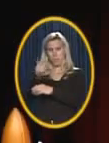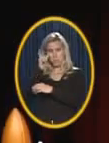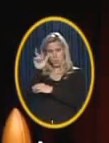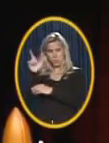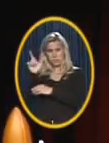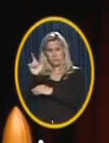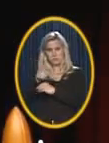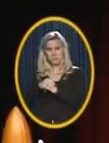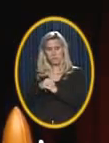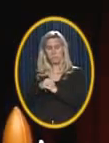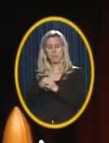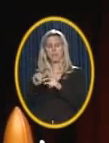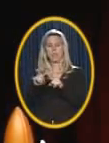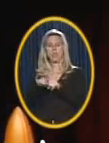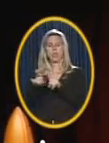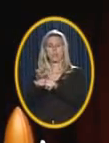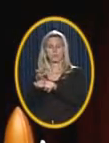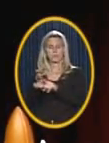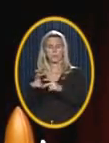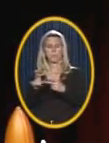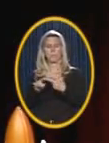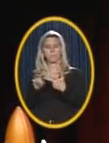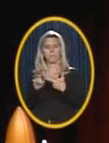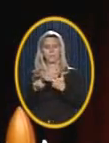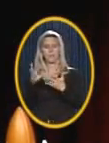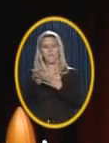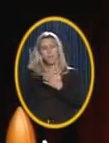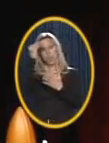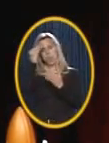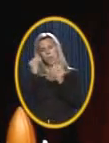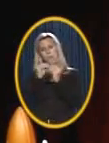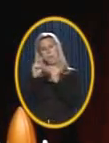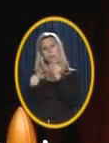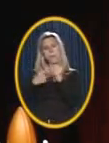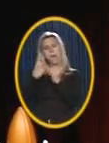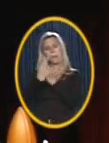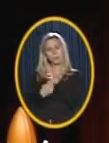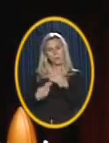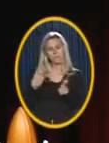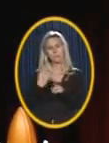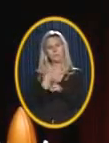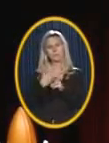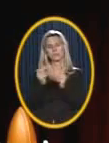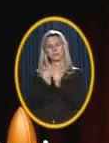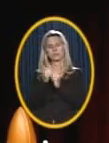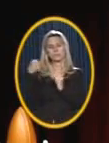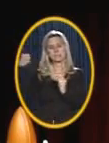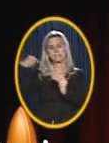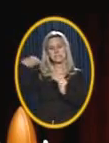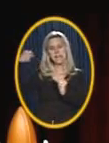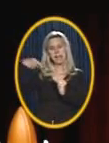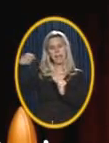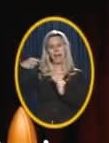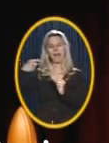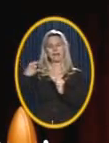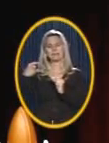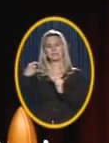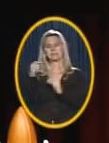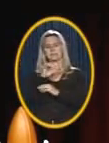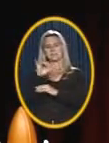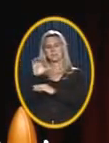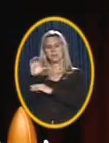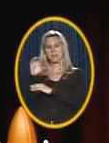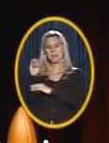We also have learned more about the universe with satellites like